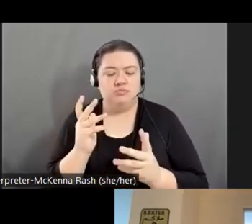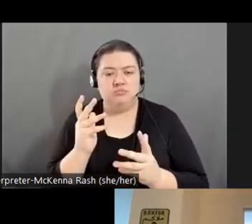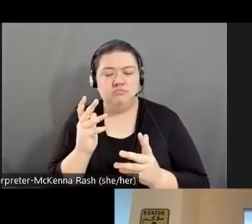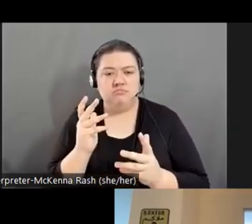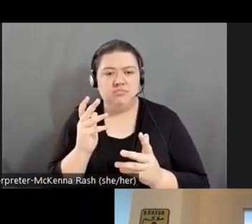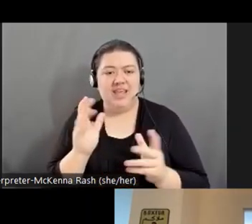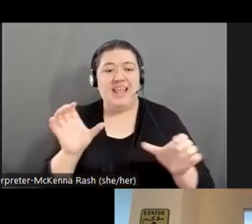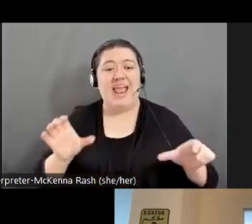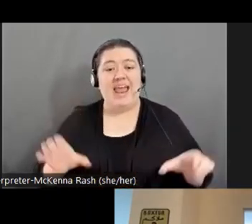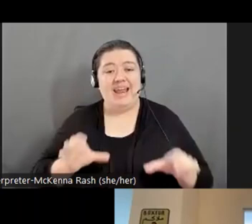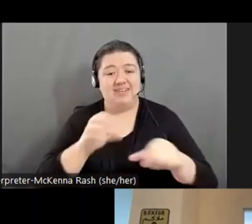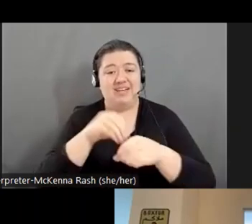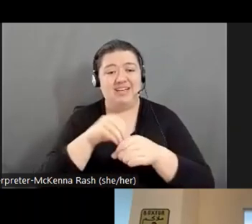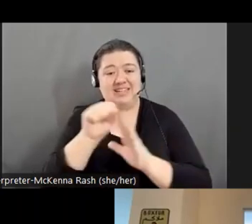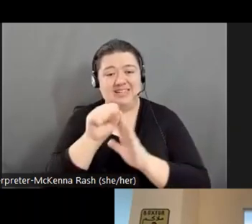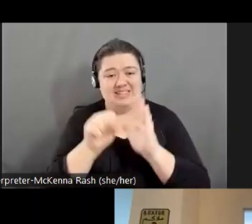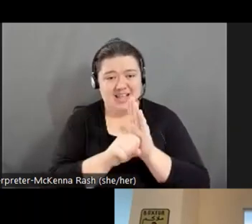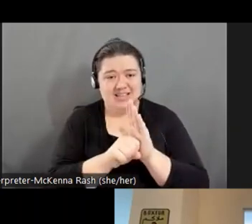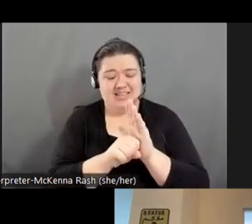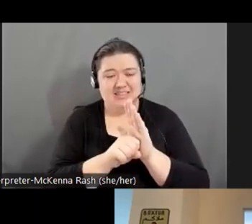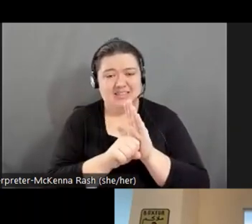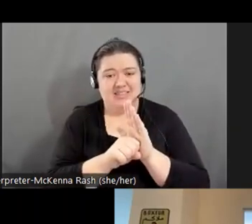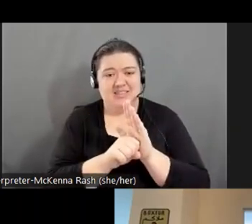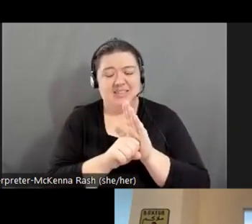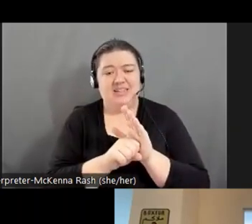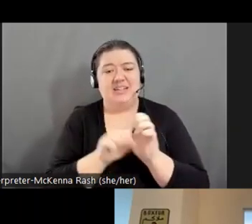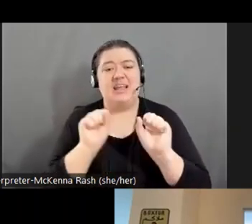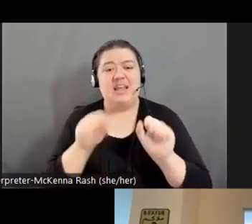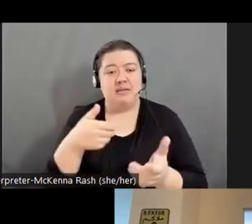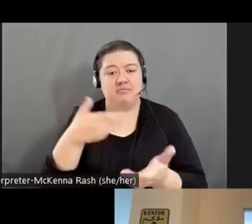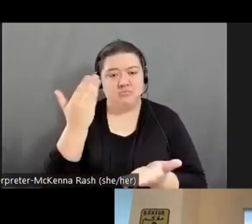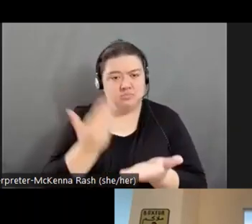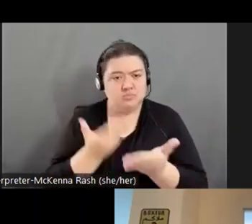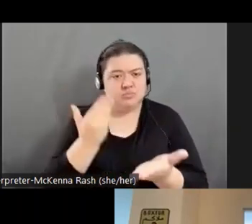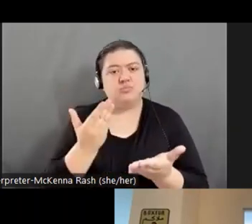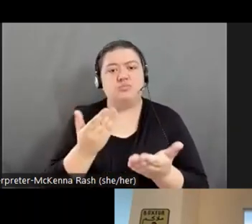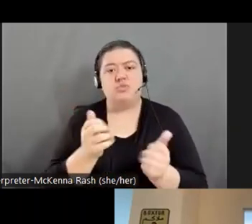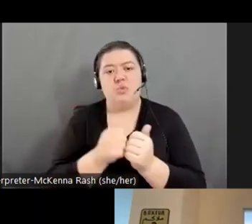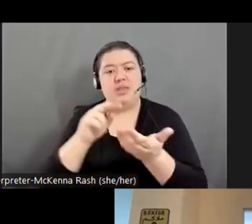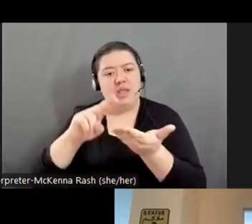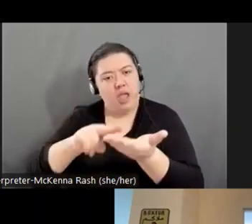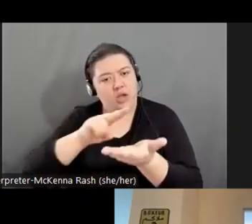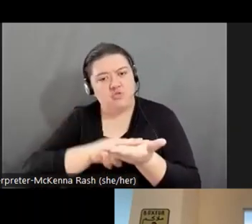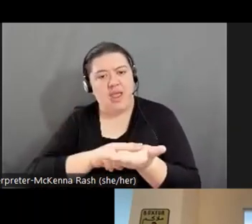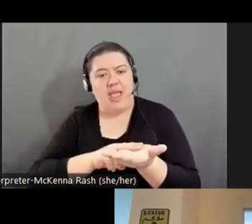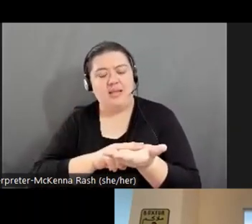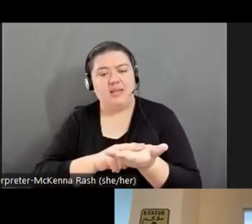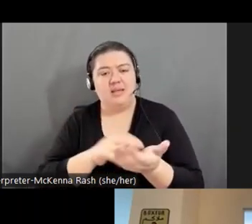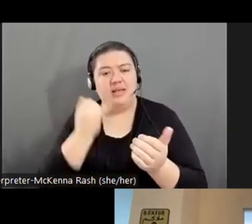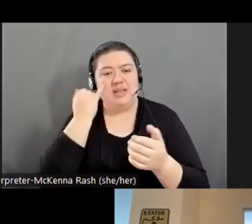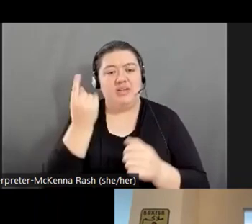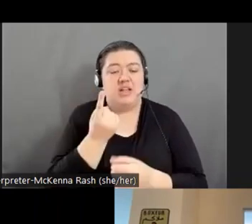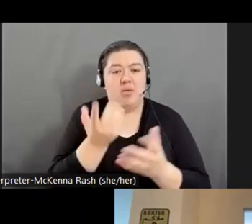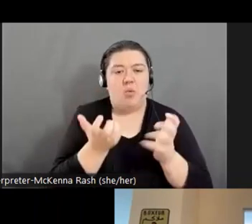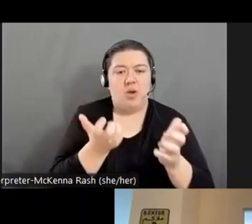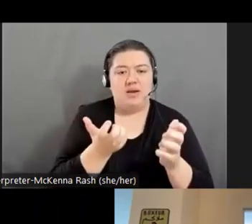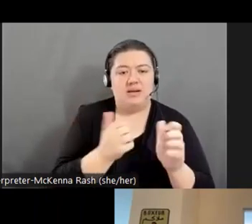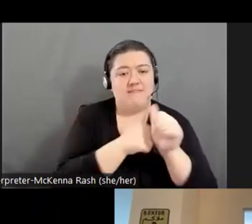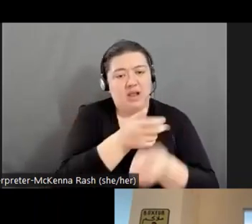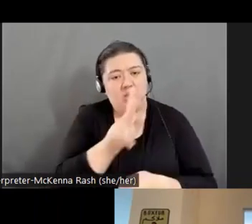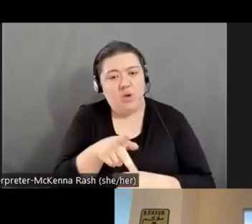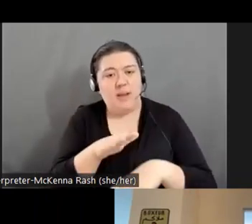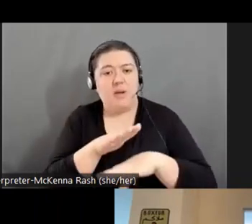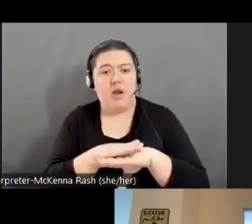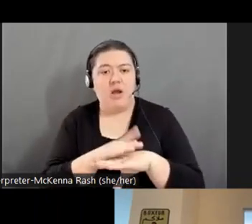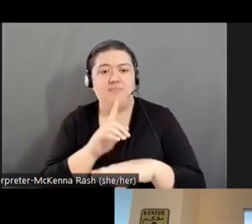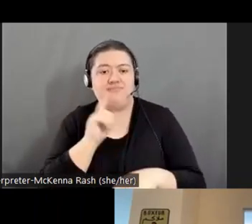the activity in the States that they can, you know, prove through contracts. You know, if someone wanted to follow up on the